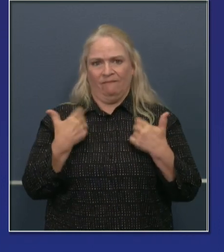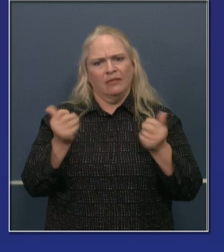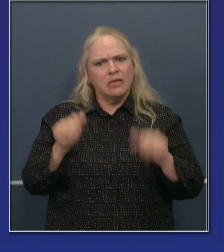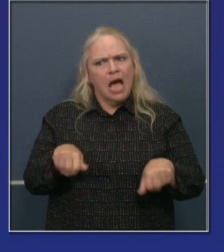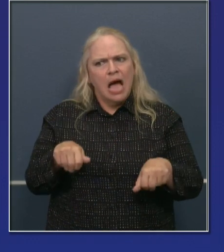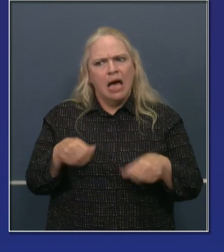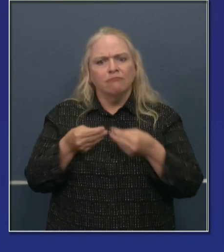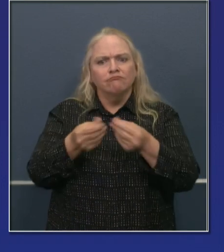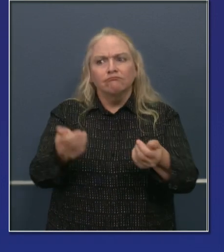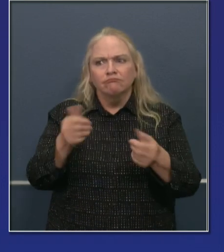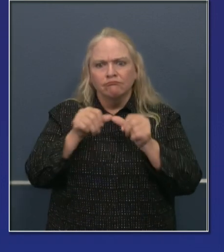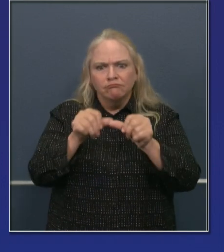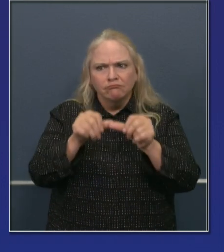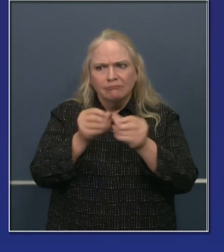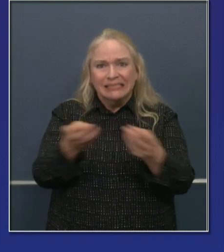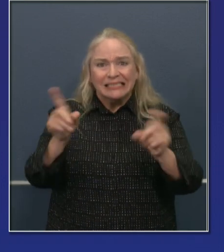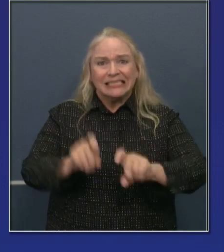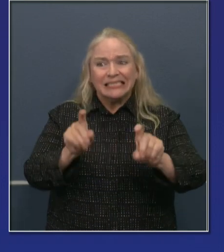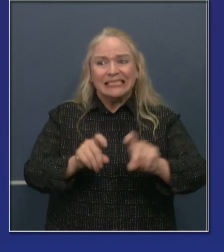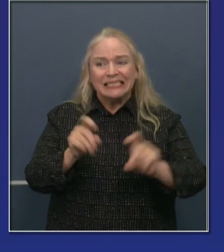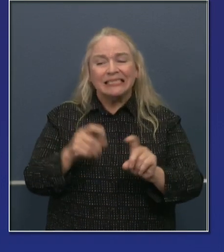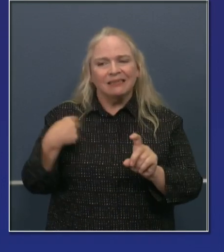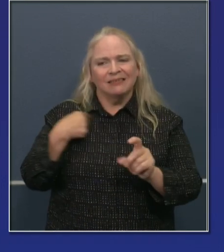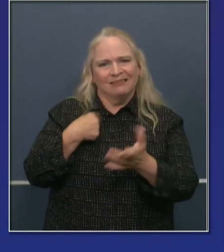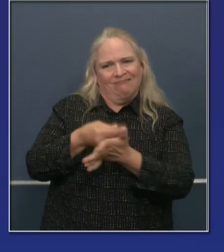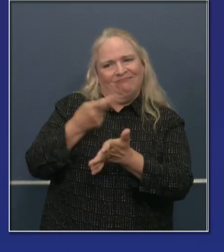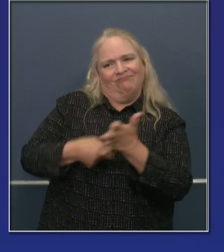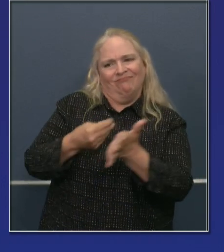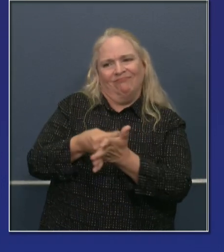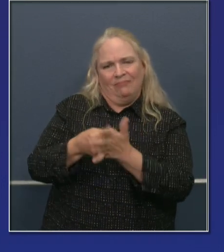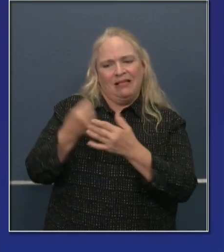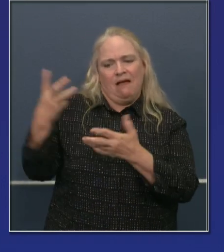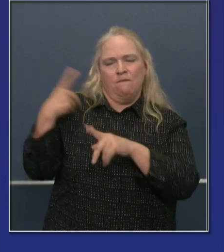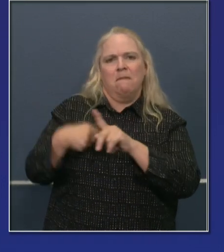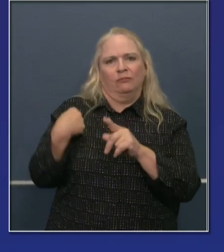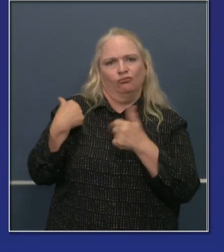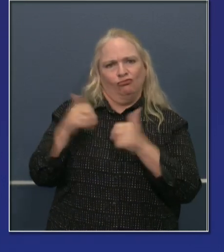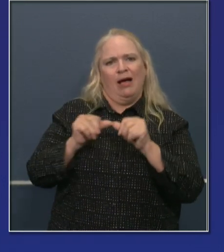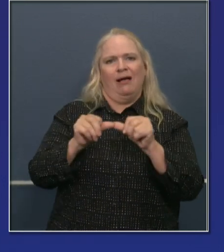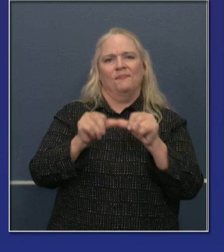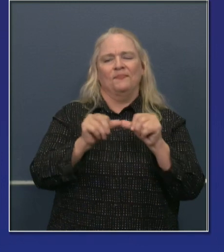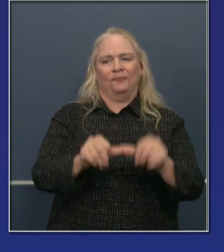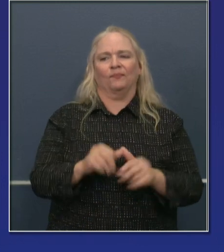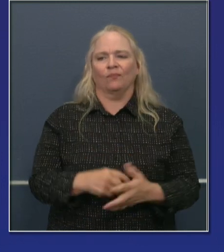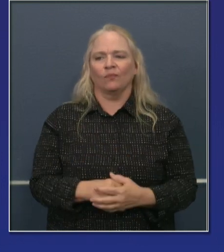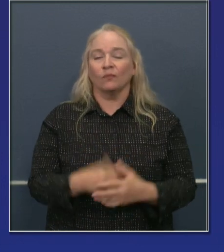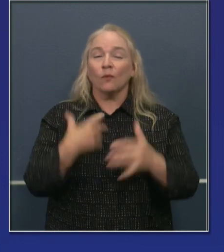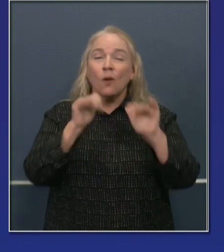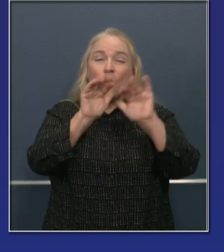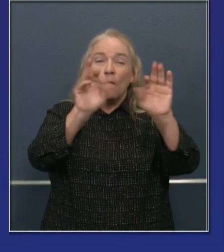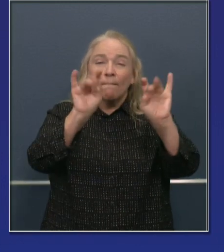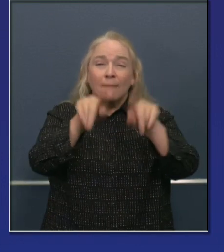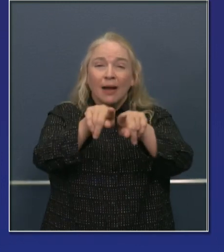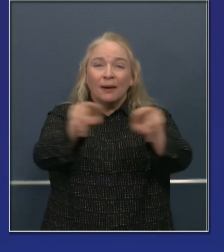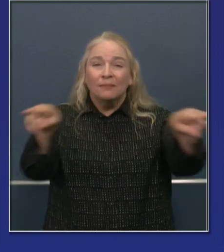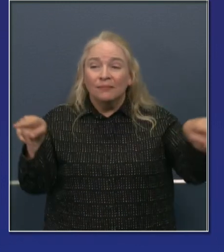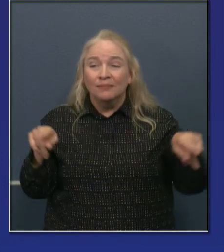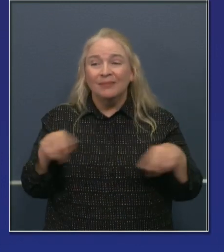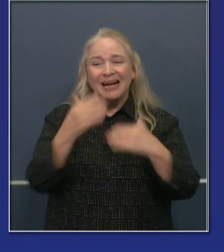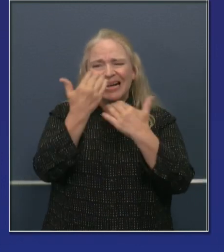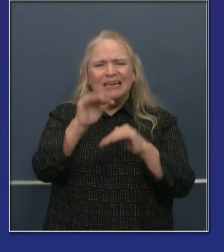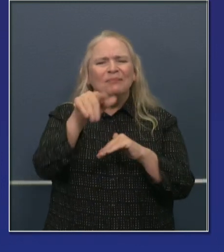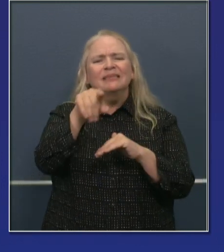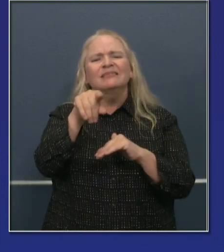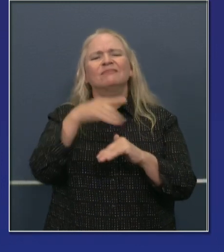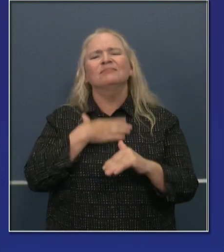we've had over the course of the last few months. As always, I want to remind you, limit your mixing with people outside